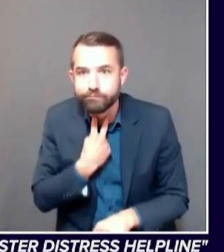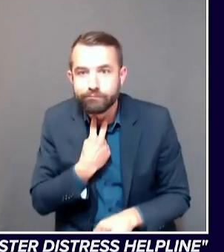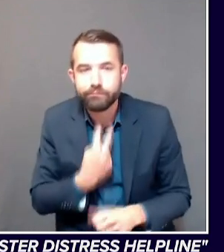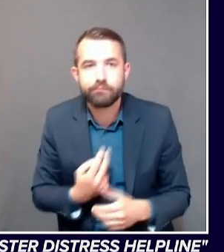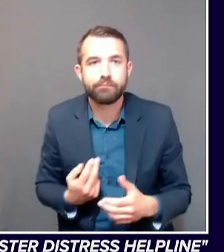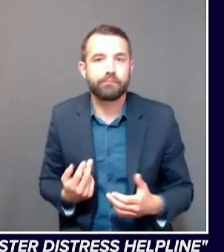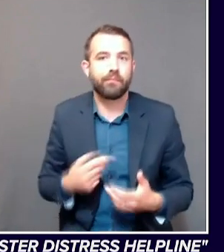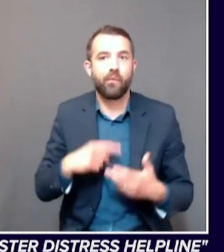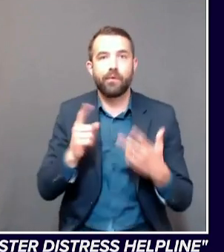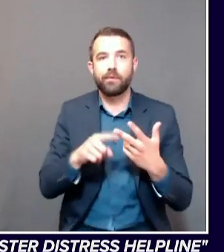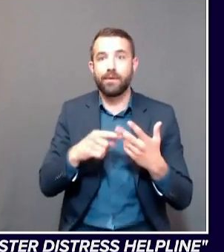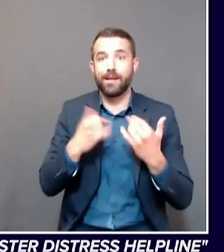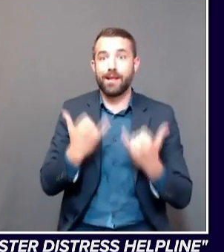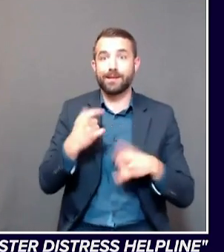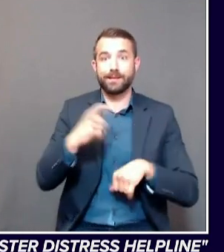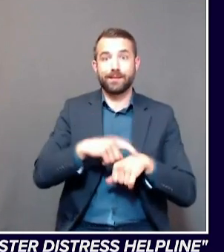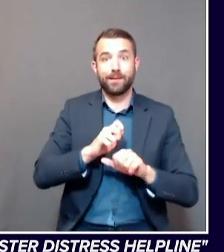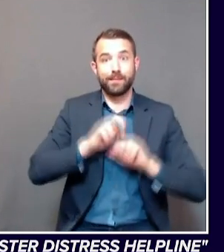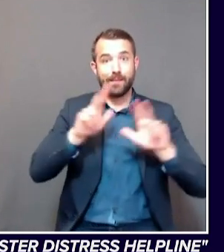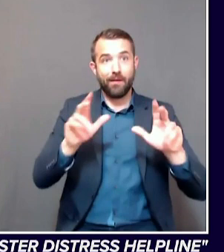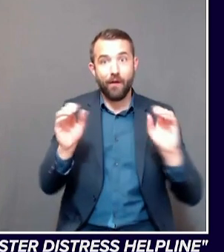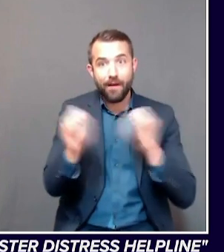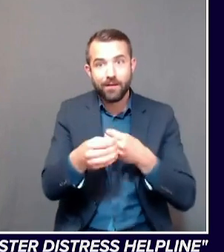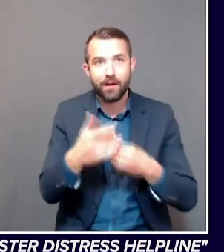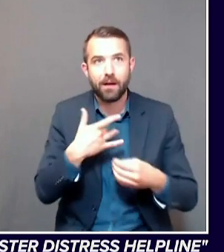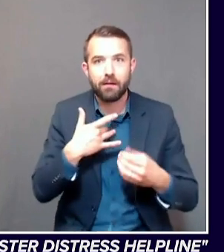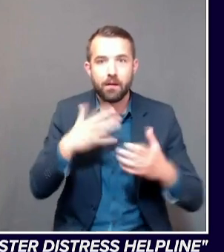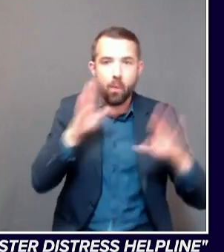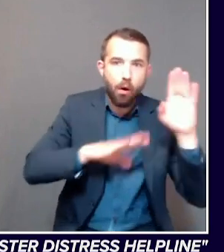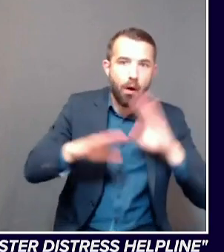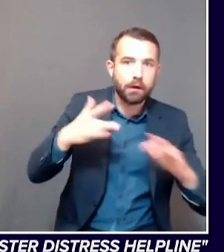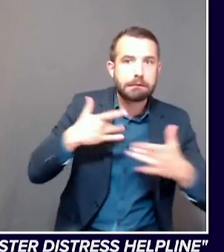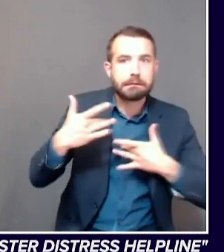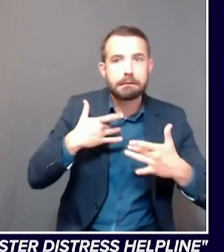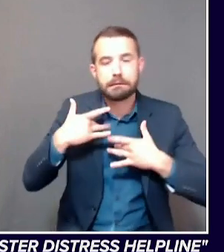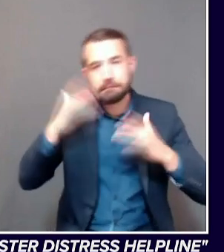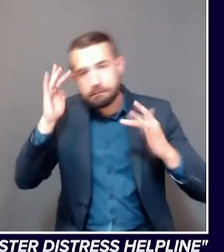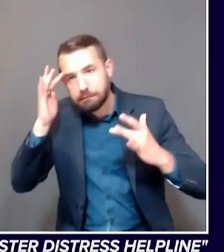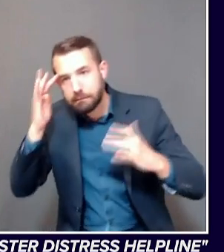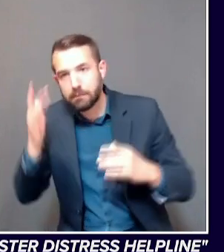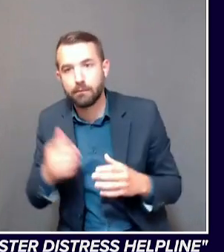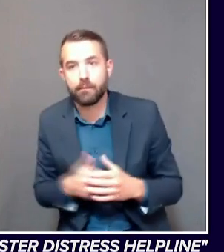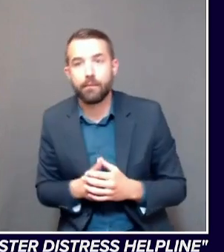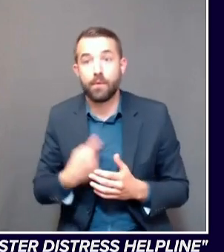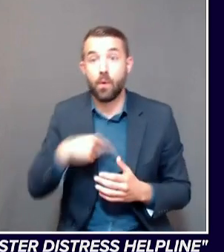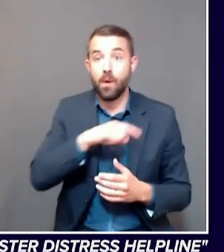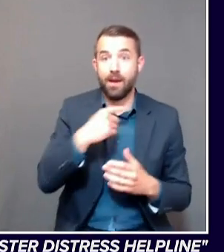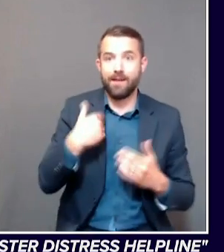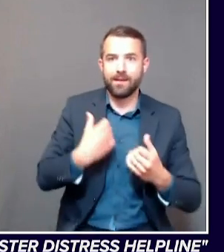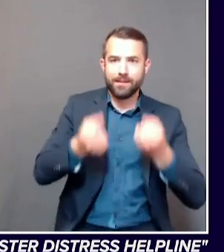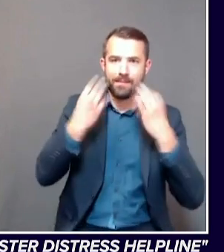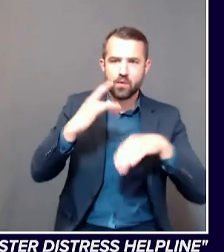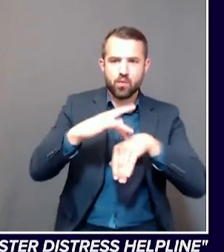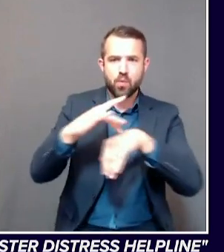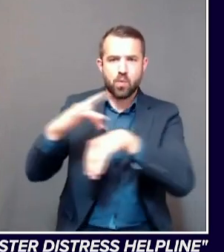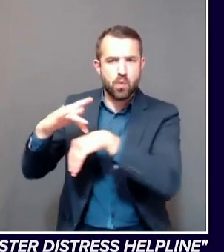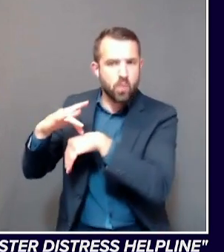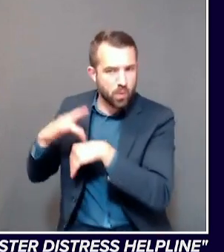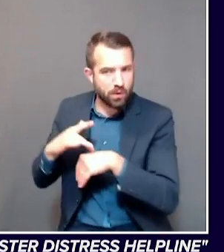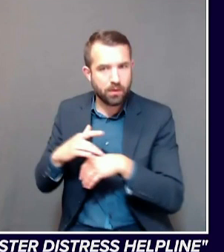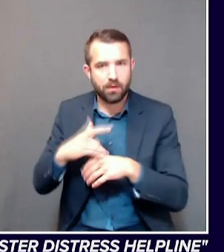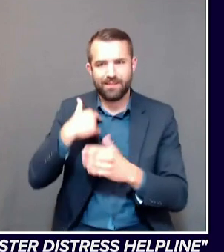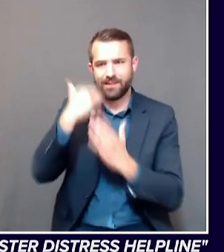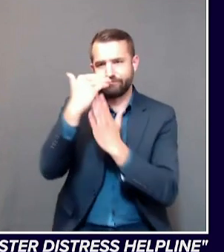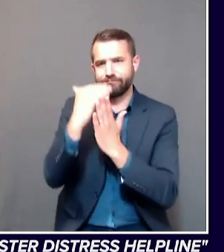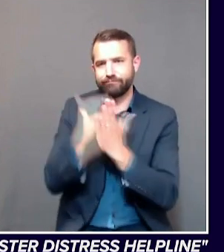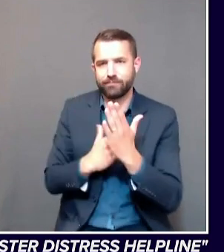to work. So we really urge all Mainers to use the resources that are out there. They're available online, including 211, for